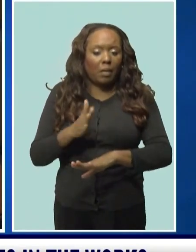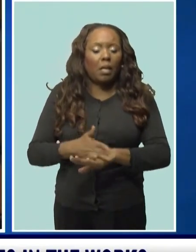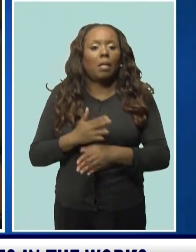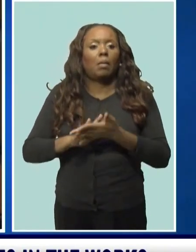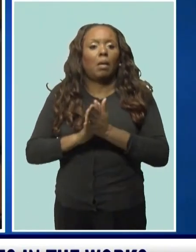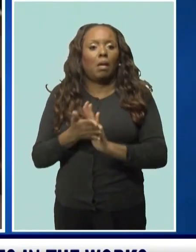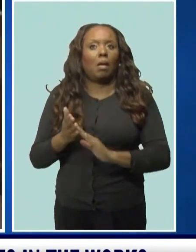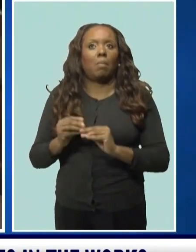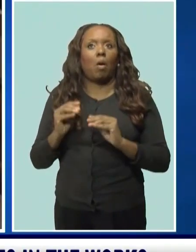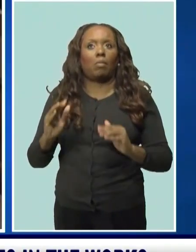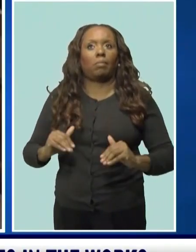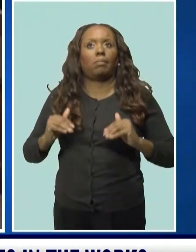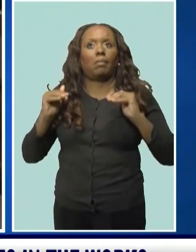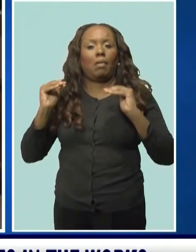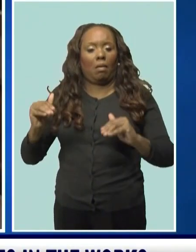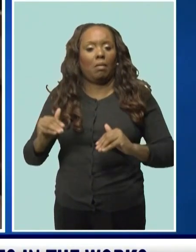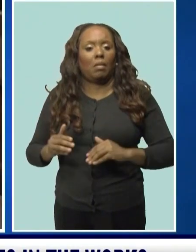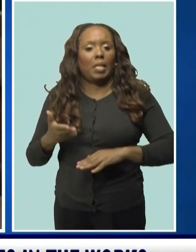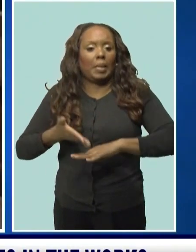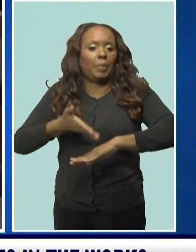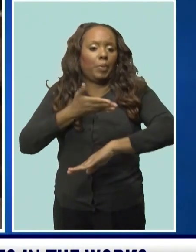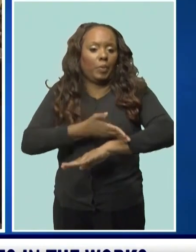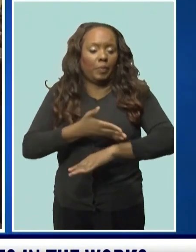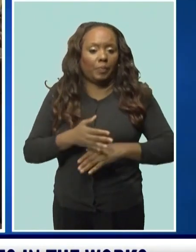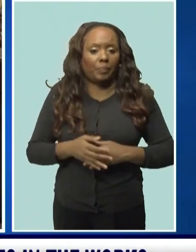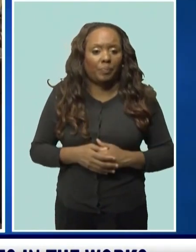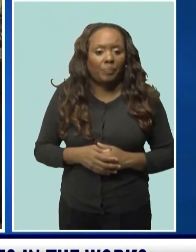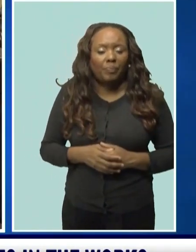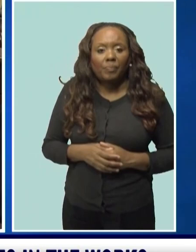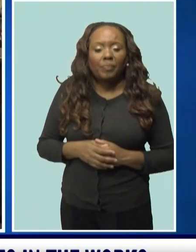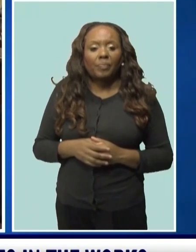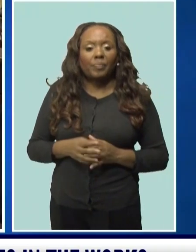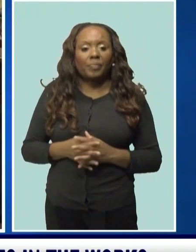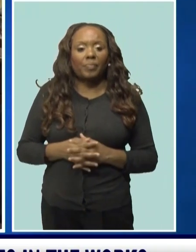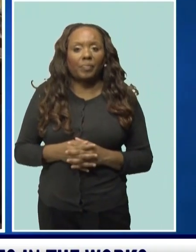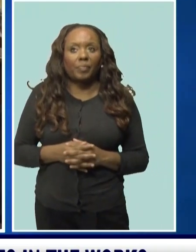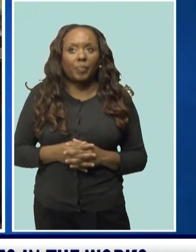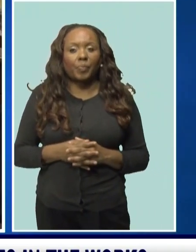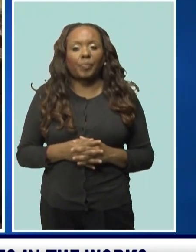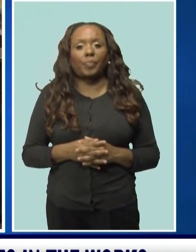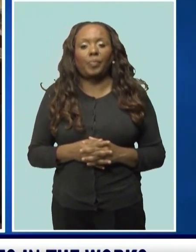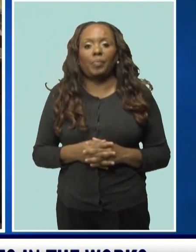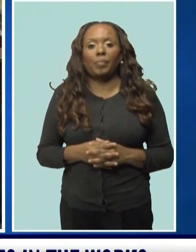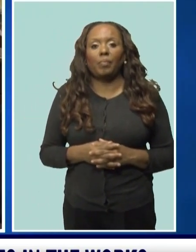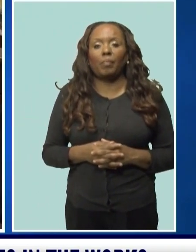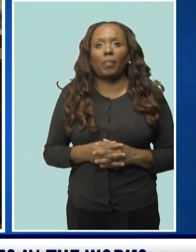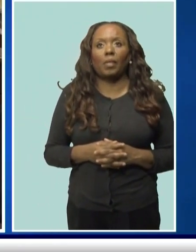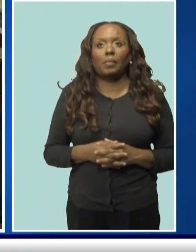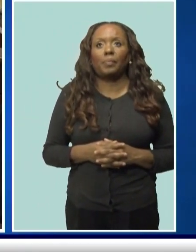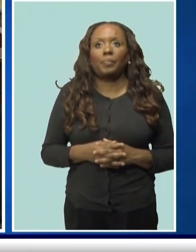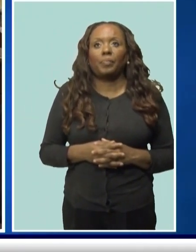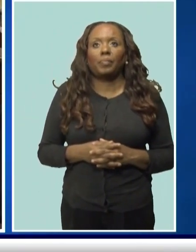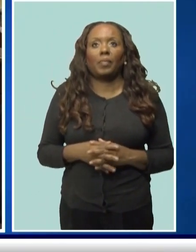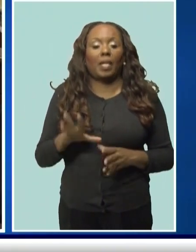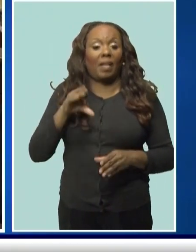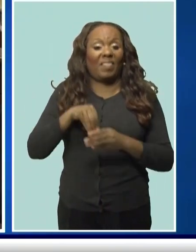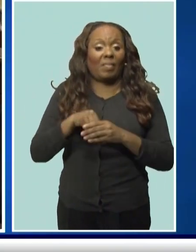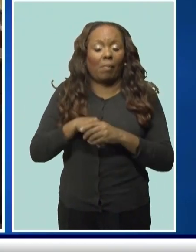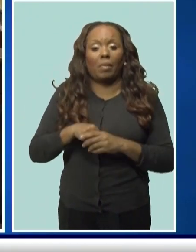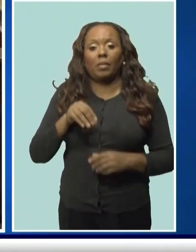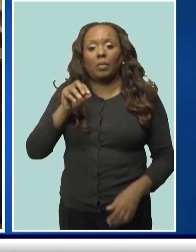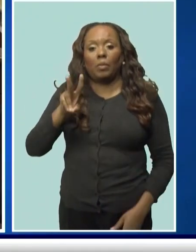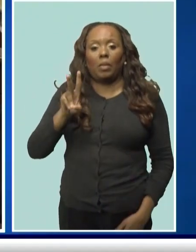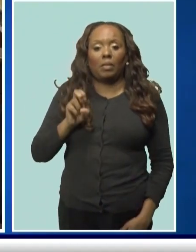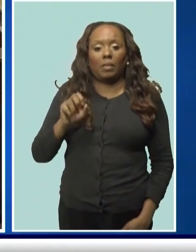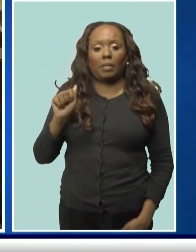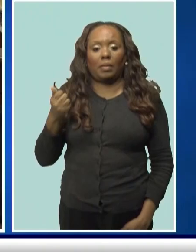a tertiary. The investment speaks to a total of 210